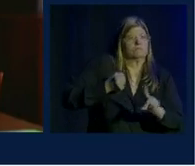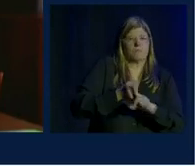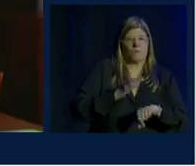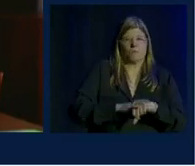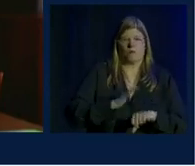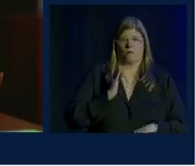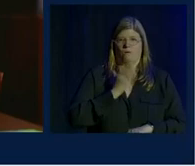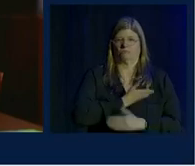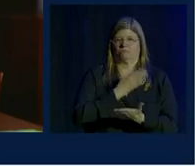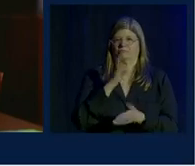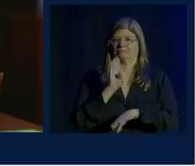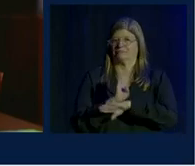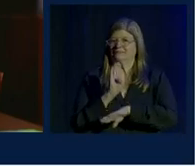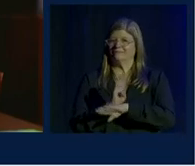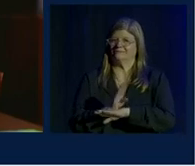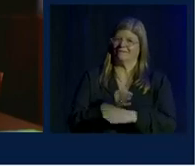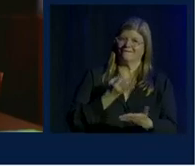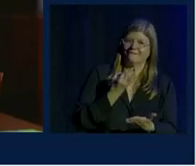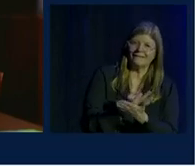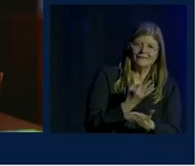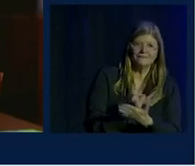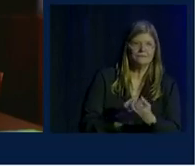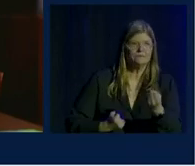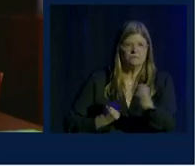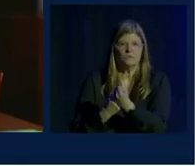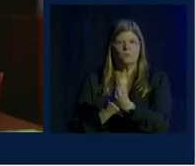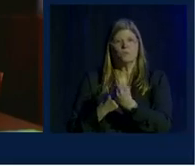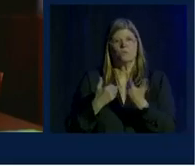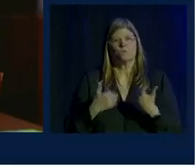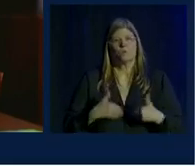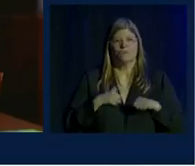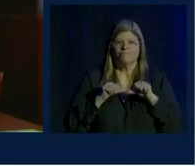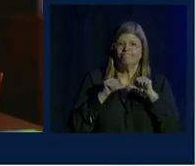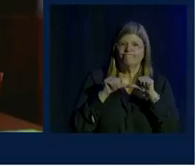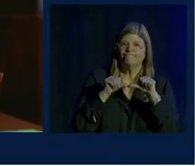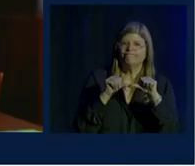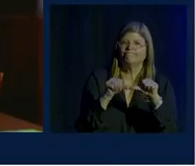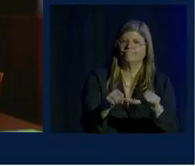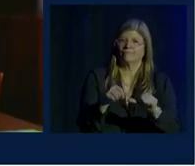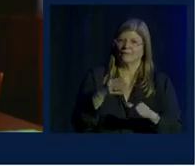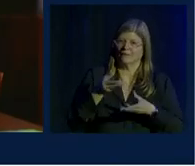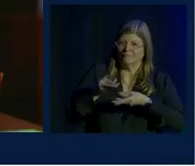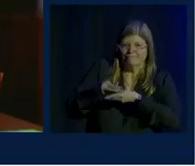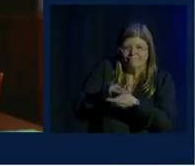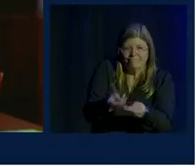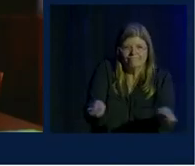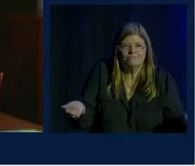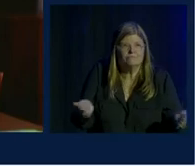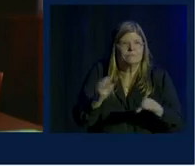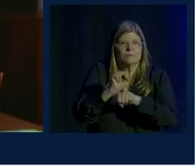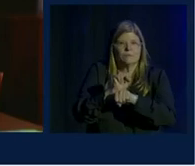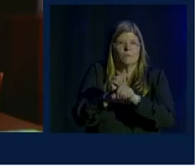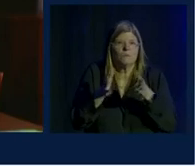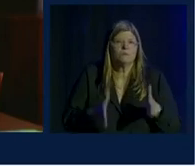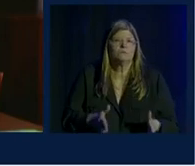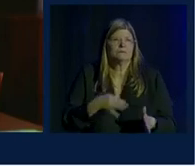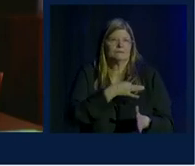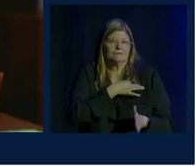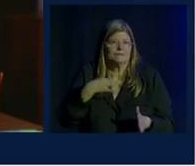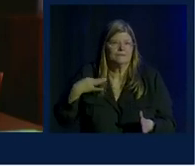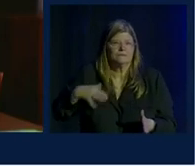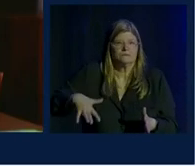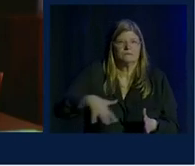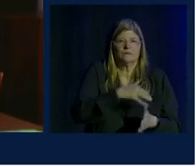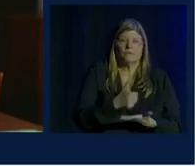cushion for us to be able to keep all of our staff employed, securing jobs, and helping us stay competitive in